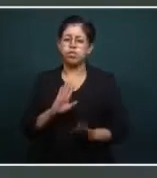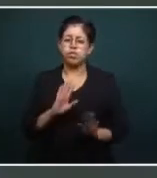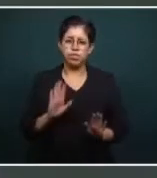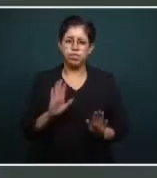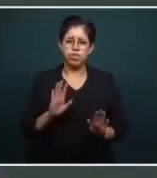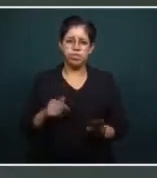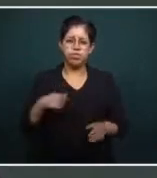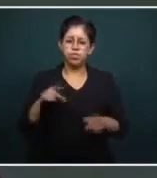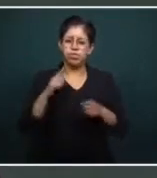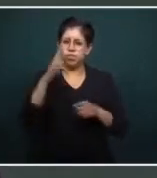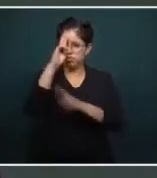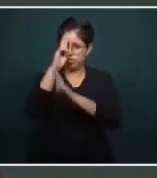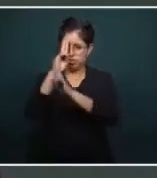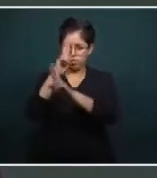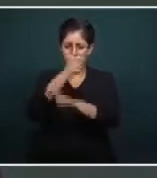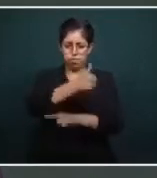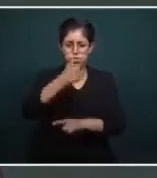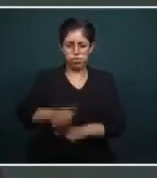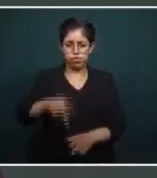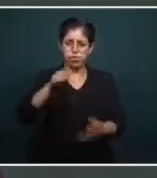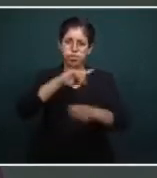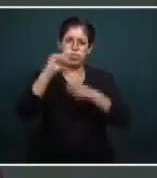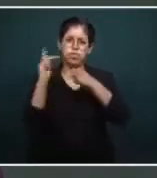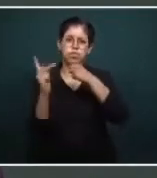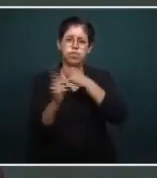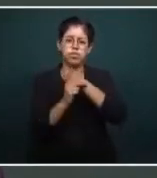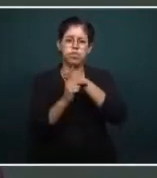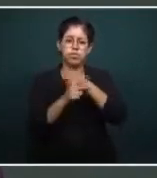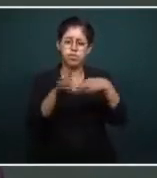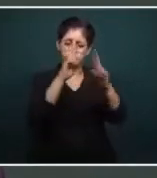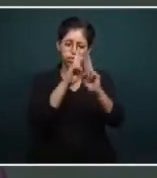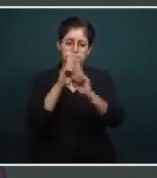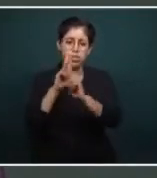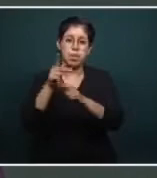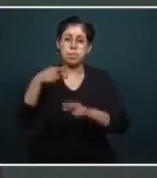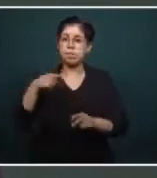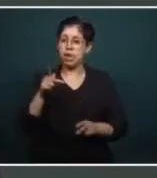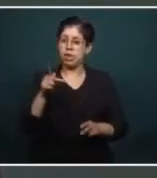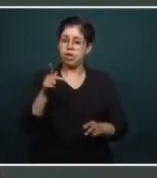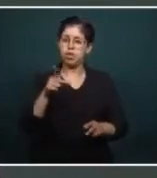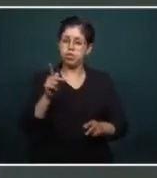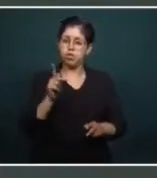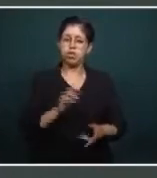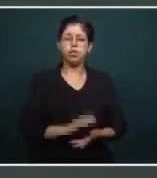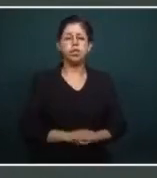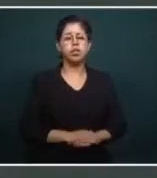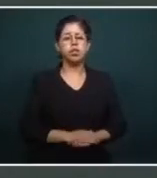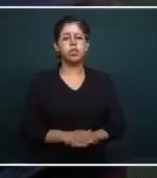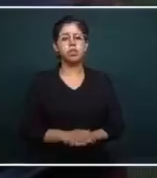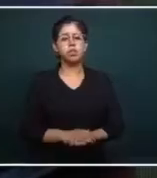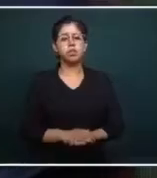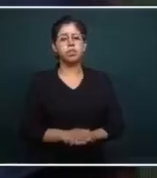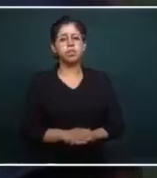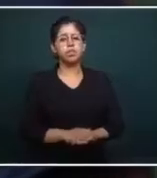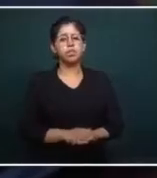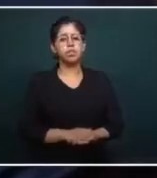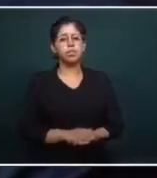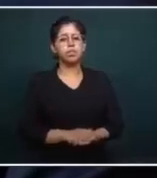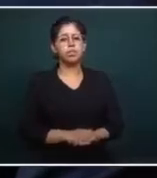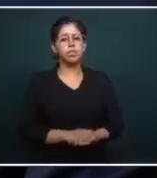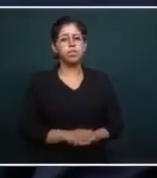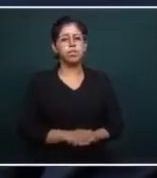internal país, politics of any country, pero but sí if it, debe de